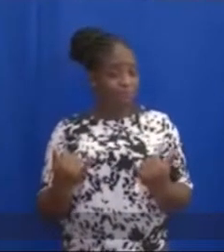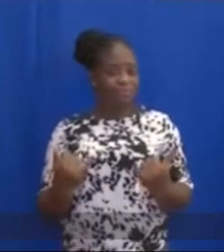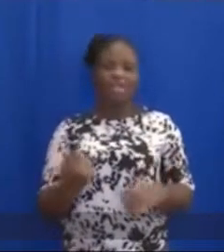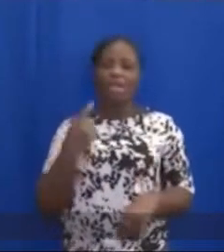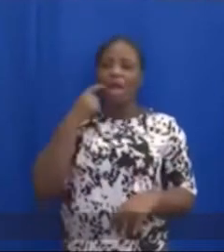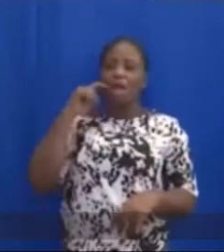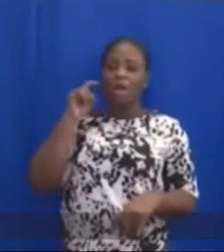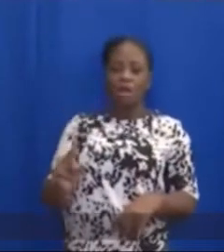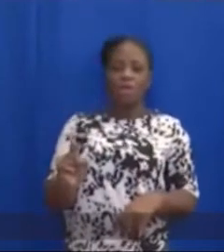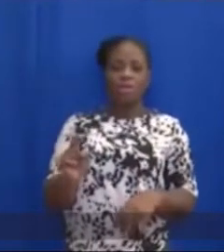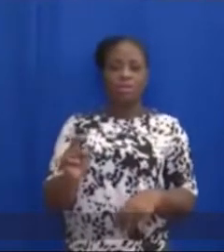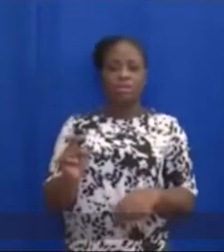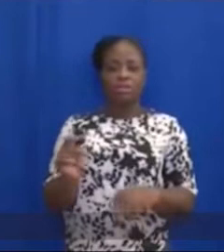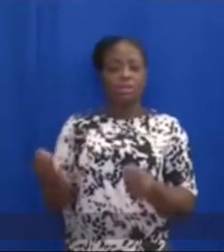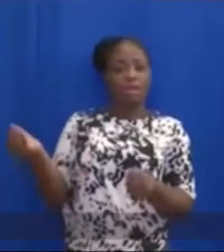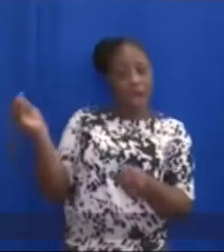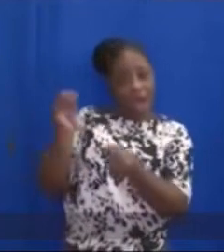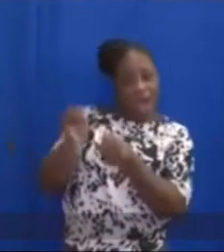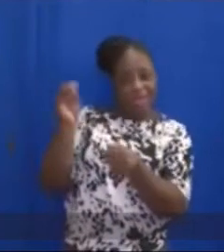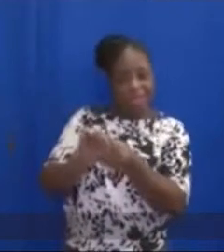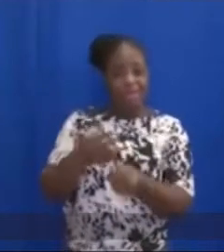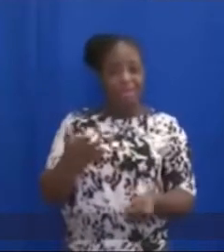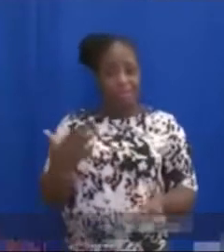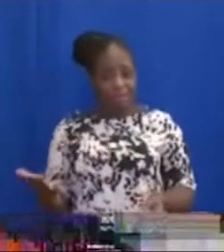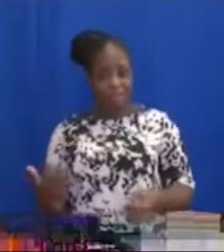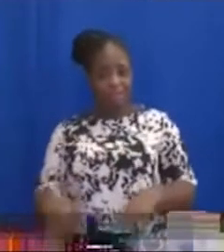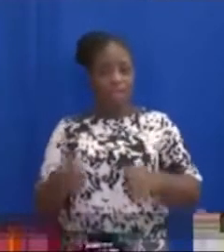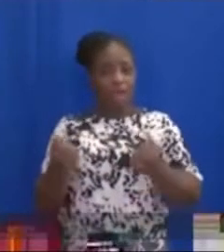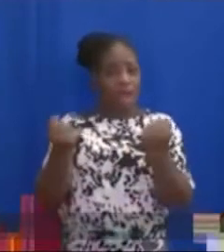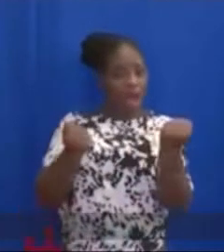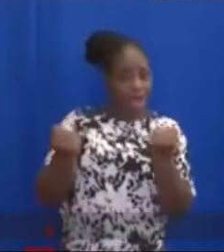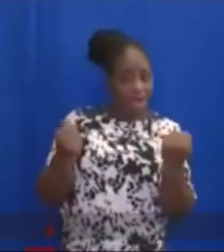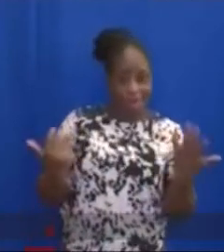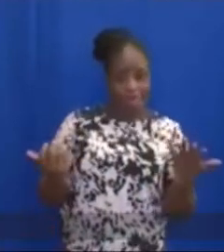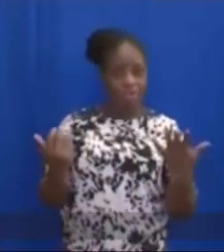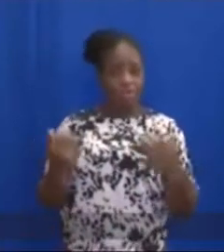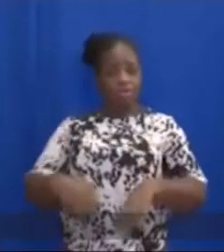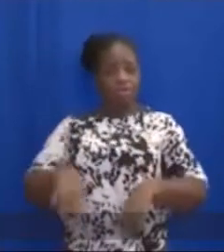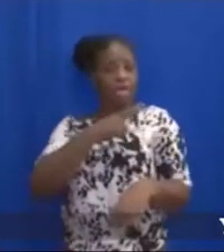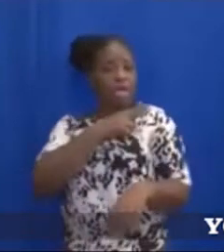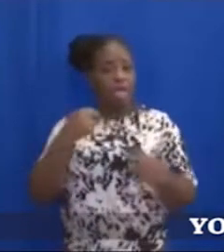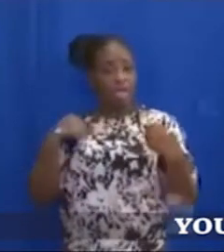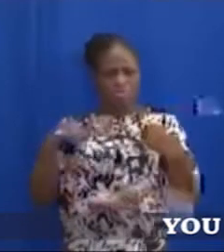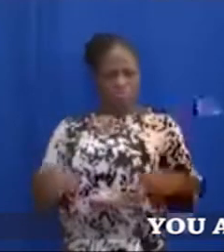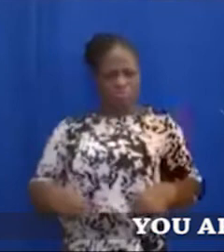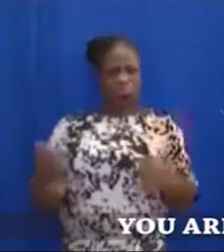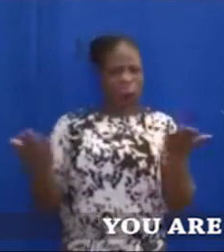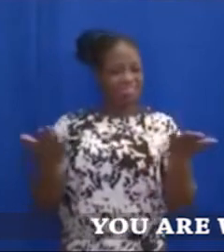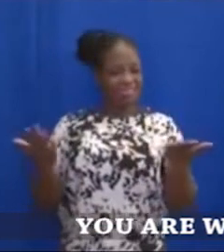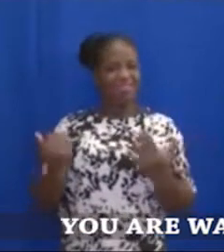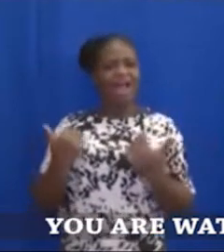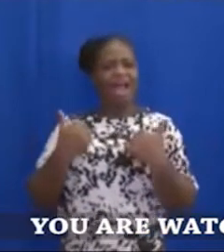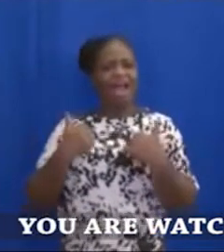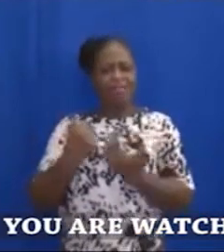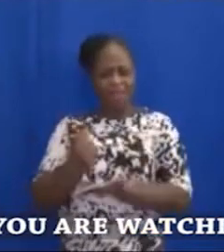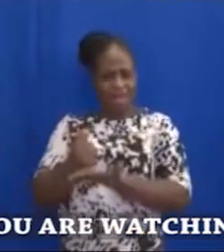of additional logistics, including vehicles, to the Ghana Health Service in order to help beef up contact